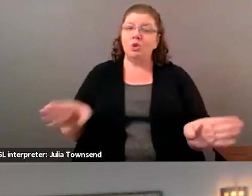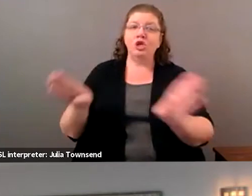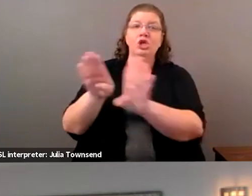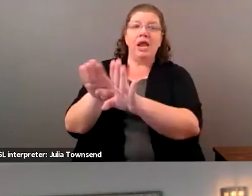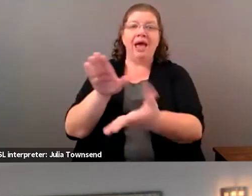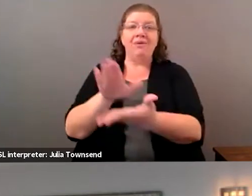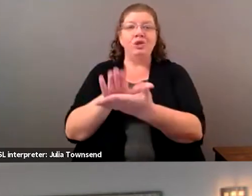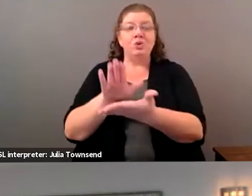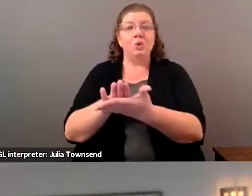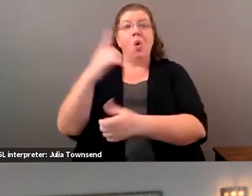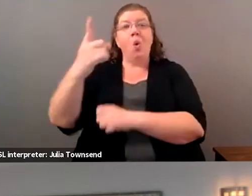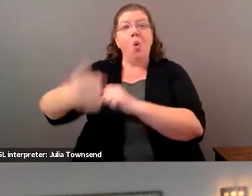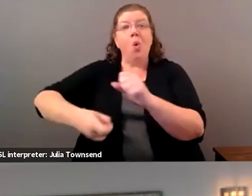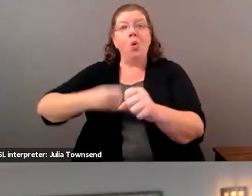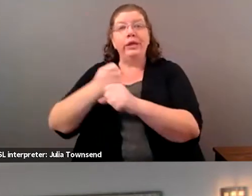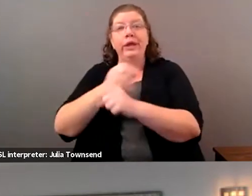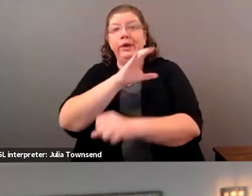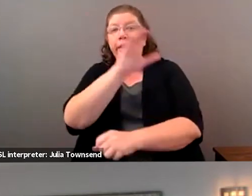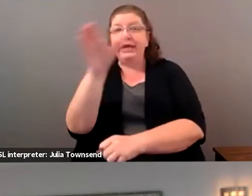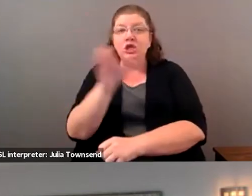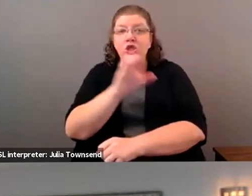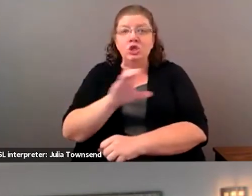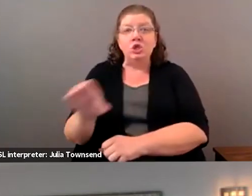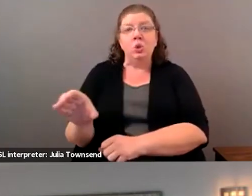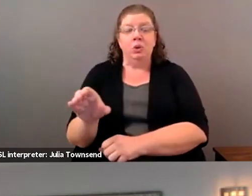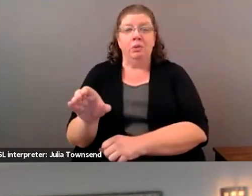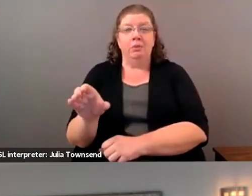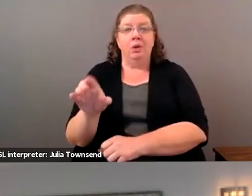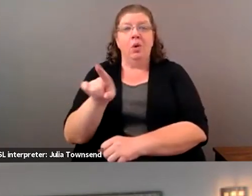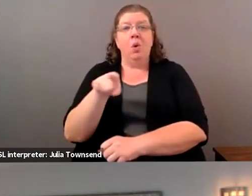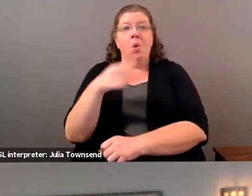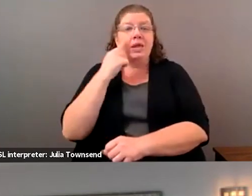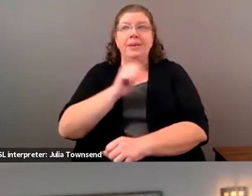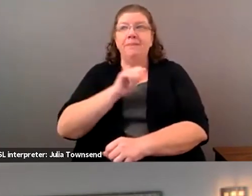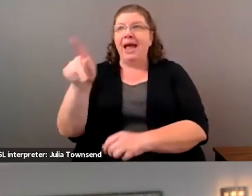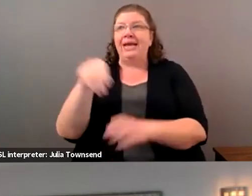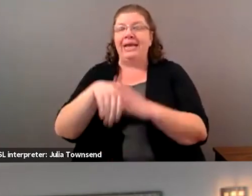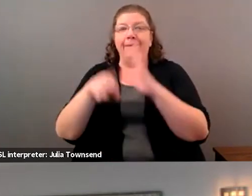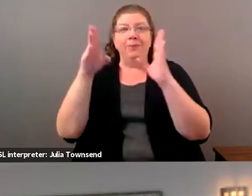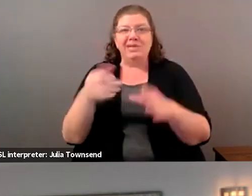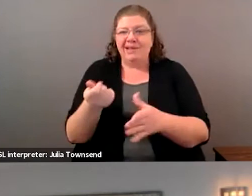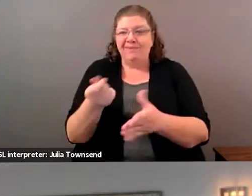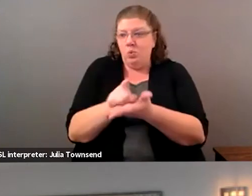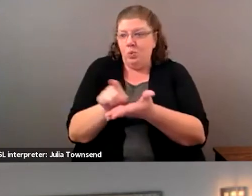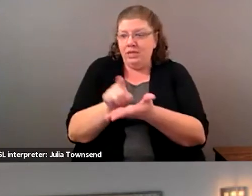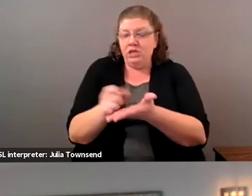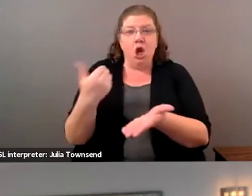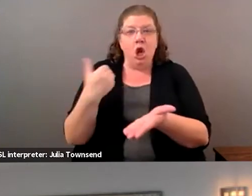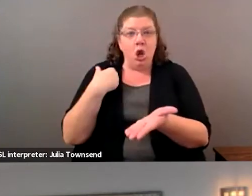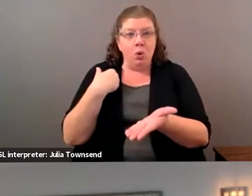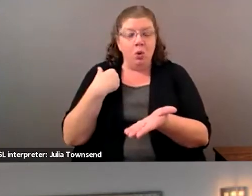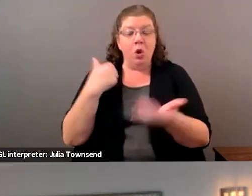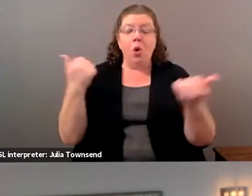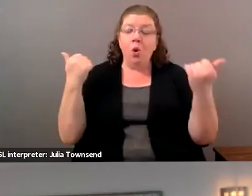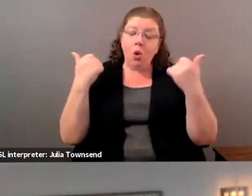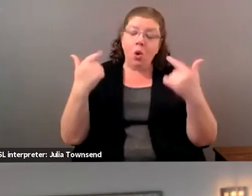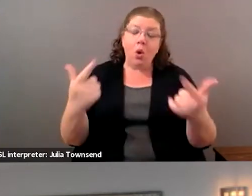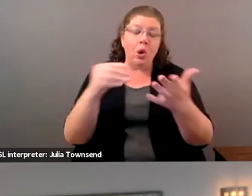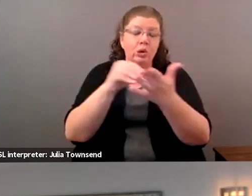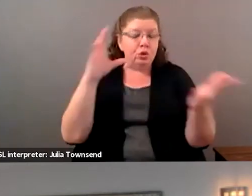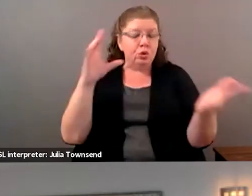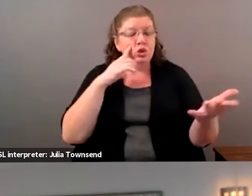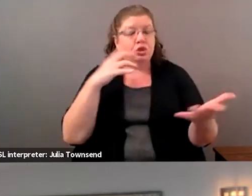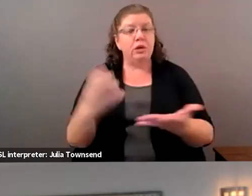spent a whole year in Zoom, only going back in person a few weeks ago. And all students should have this